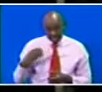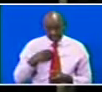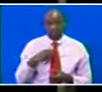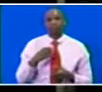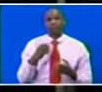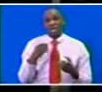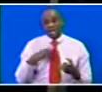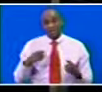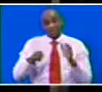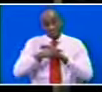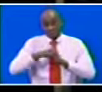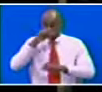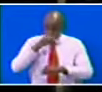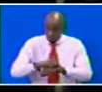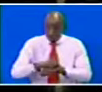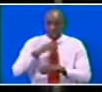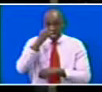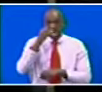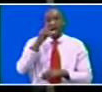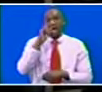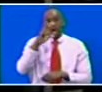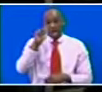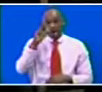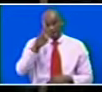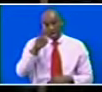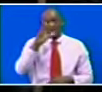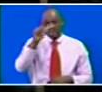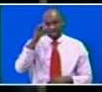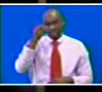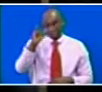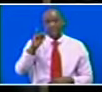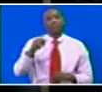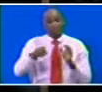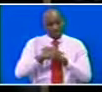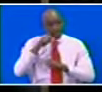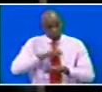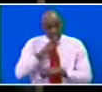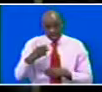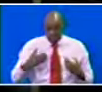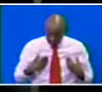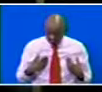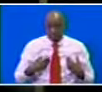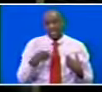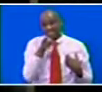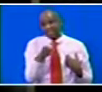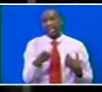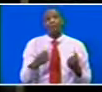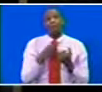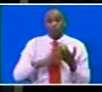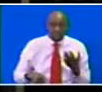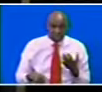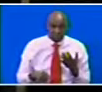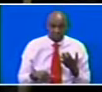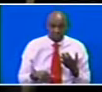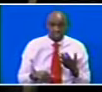Mercy Primary School. It's one of the polling stations and the Kamakuji constituency. It is in Sharumoya Ward. And it's here that the last